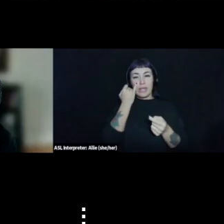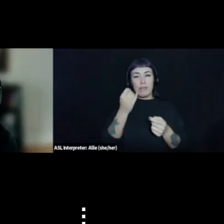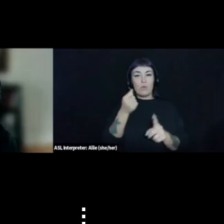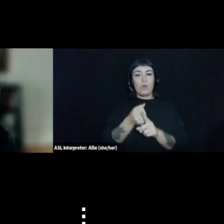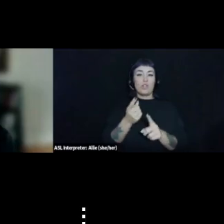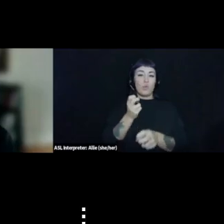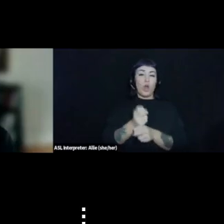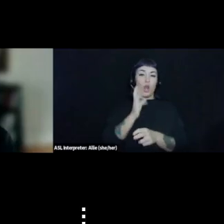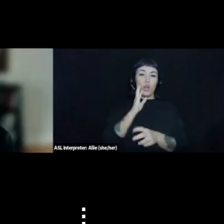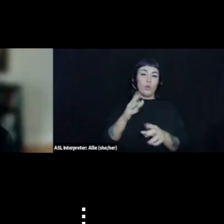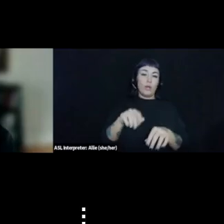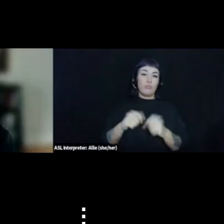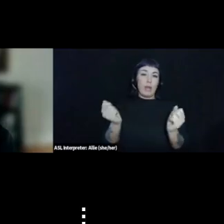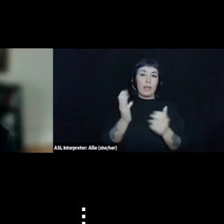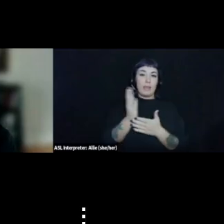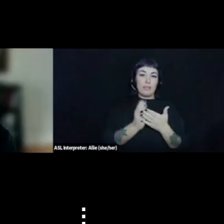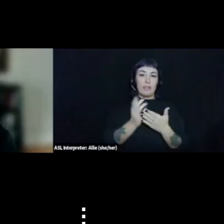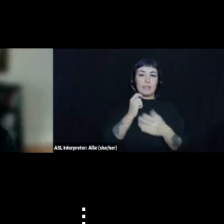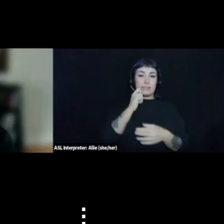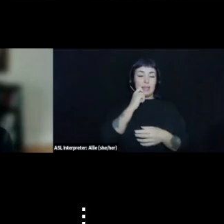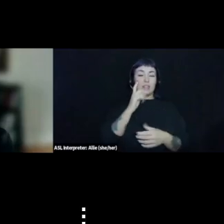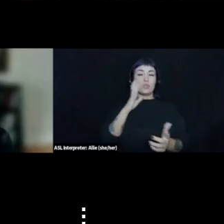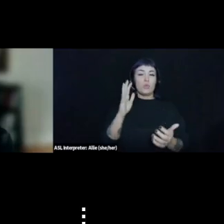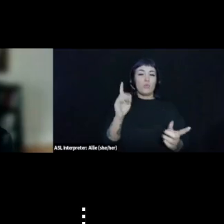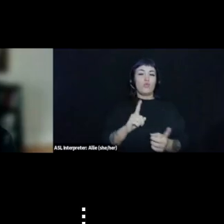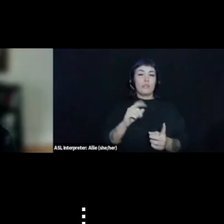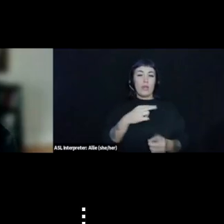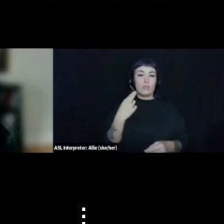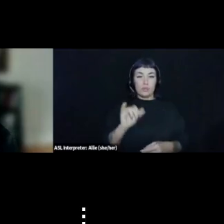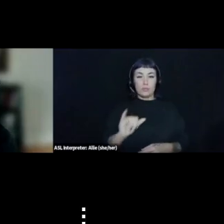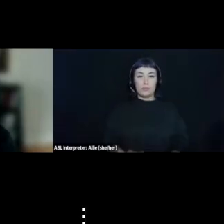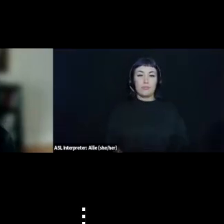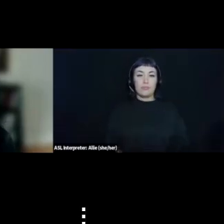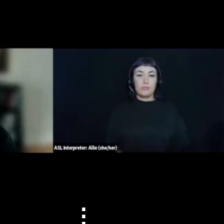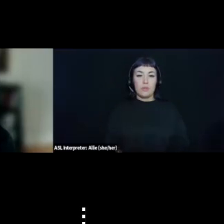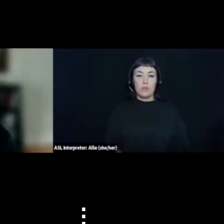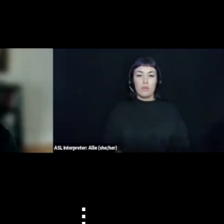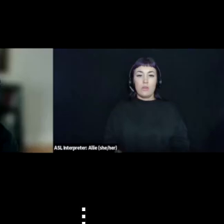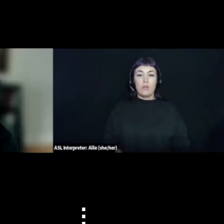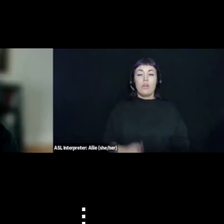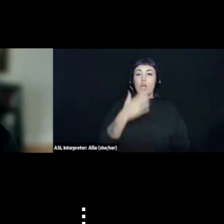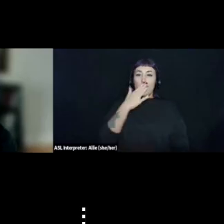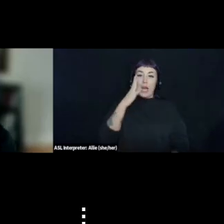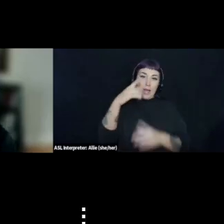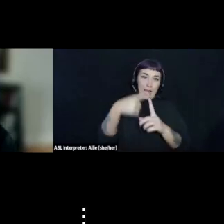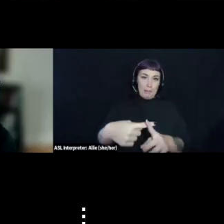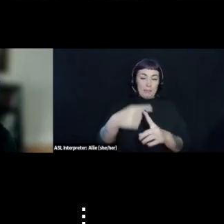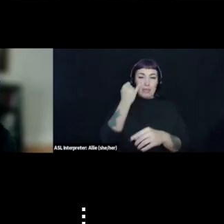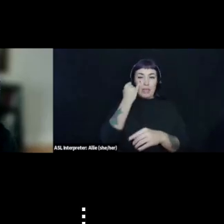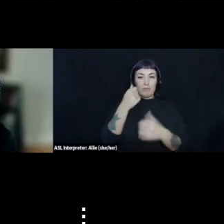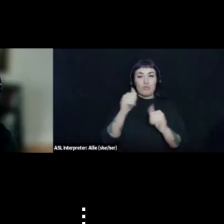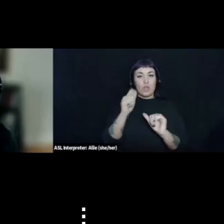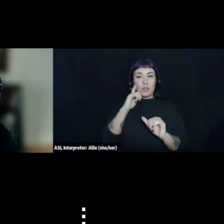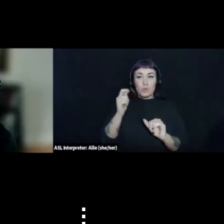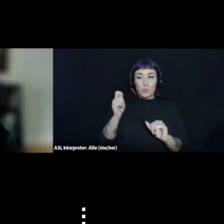can break skin. So we want to know how to reduce those risks as well. So first, we want to be good at aiming. If we are trying